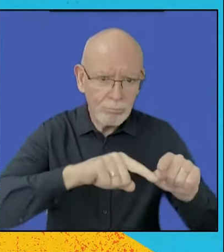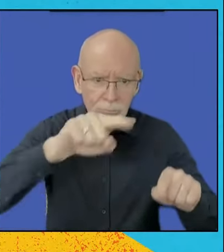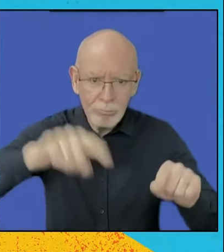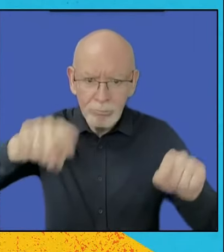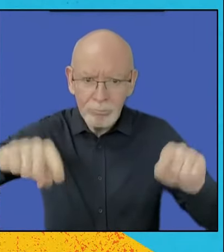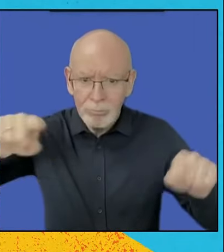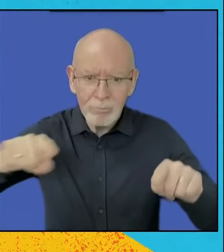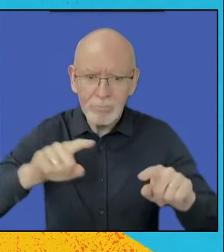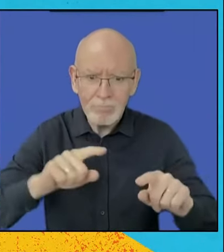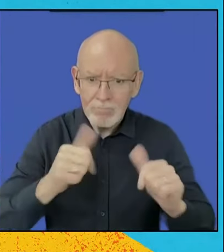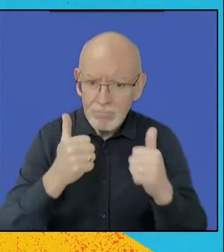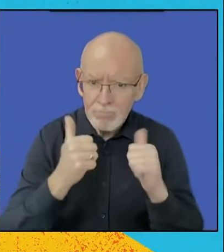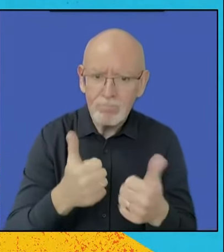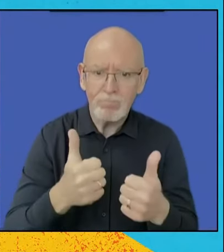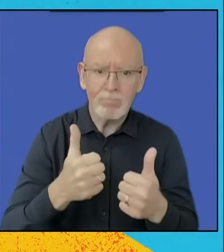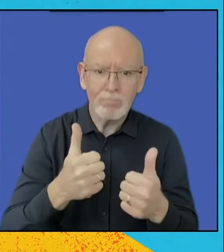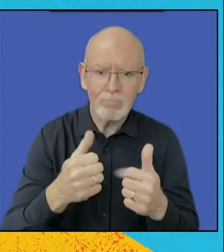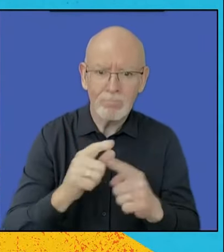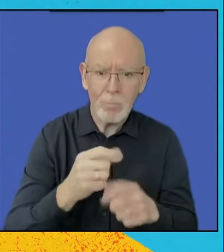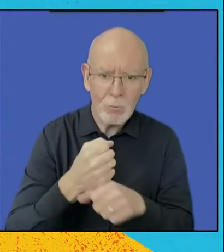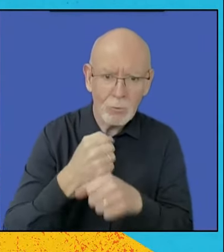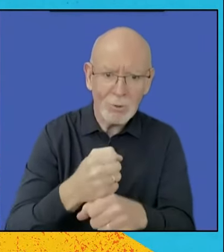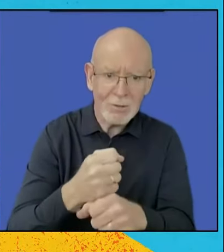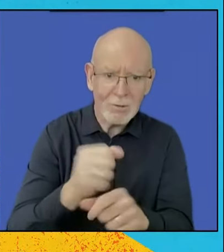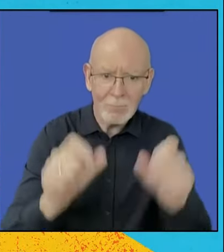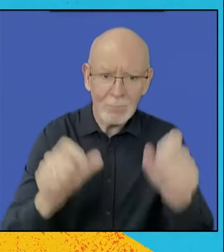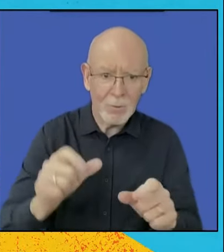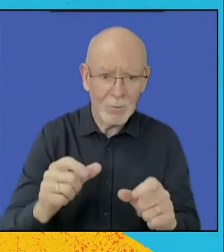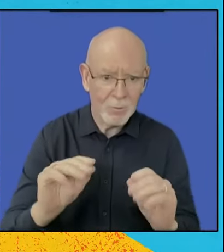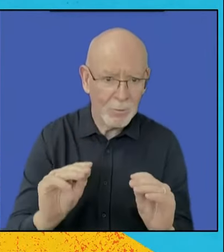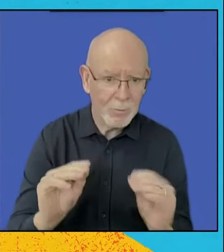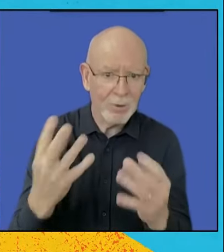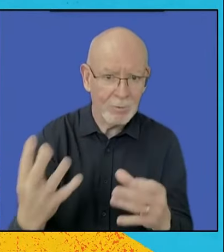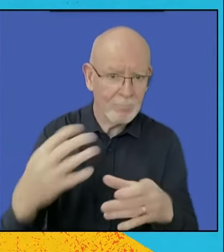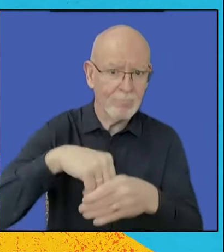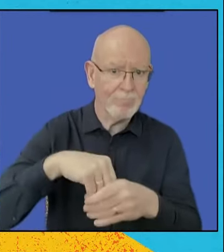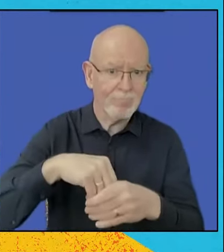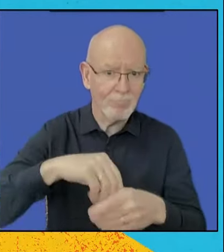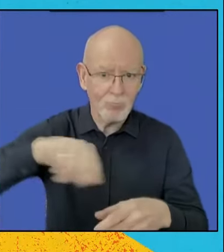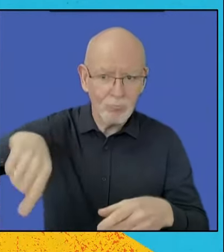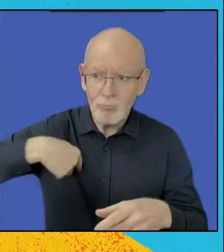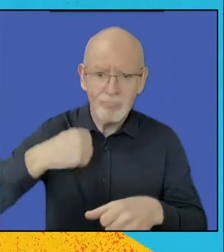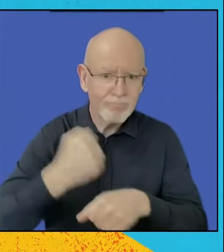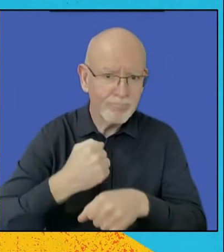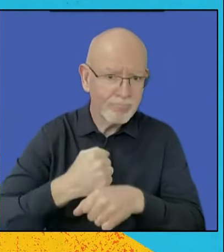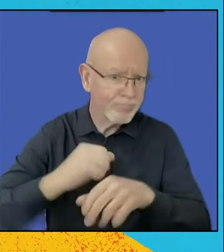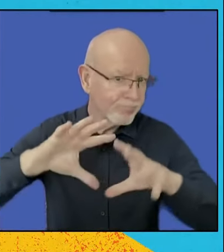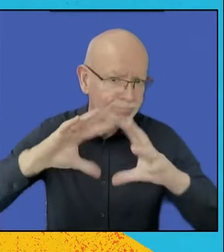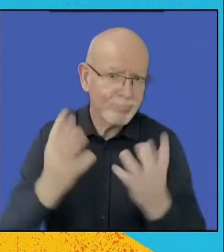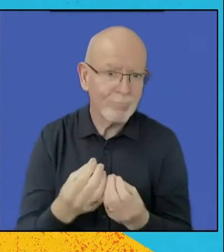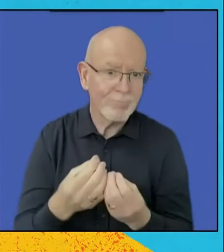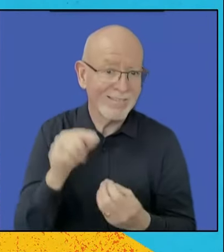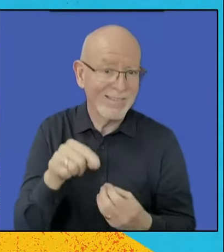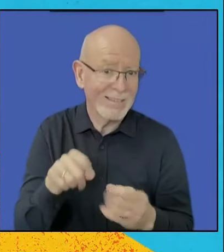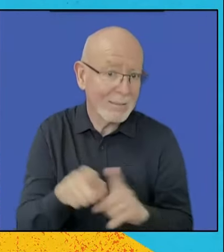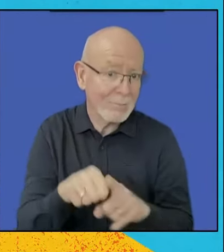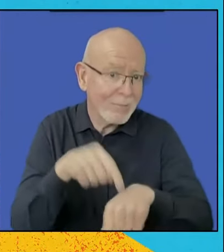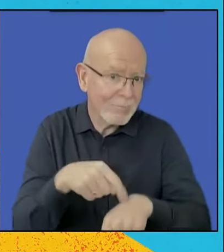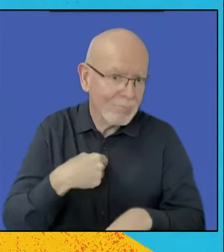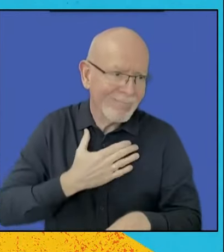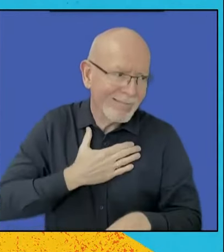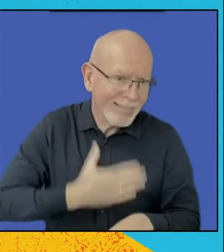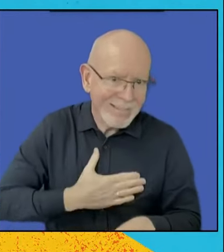the SDGs. The world is counting on leaders to arrive with concrete commitments. And this includes clear ambition on tackling